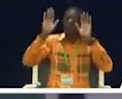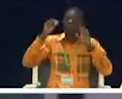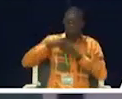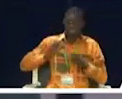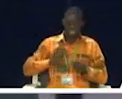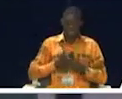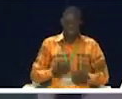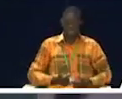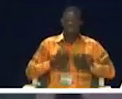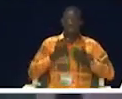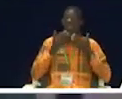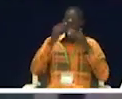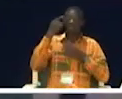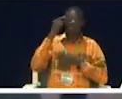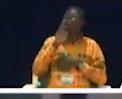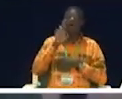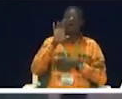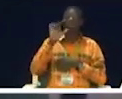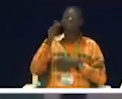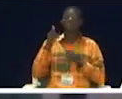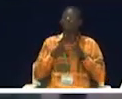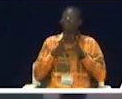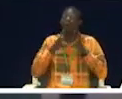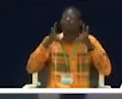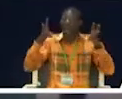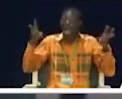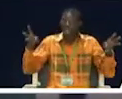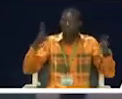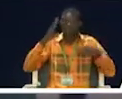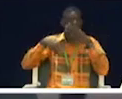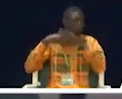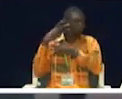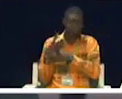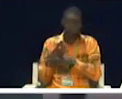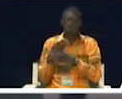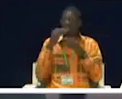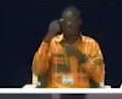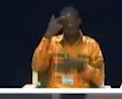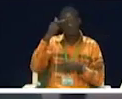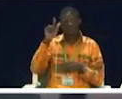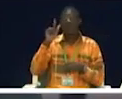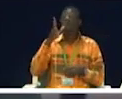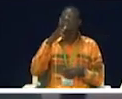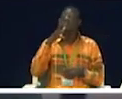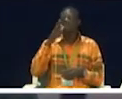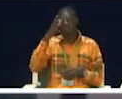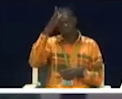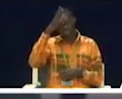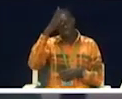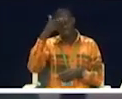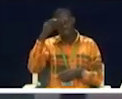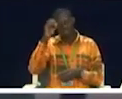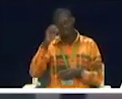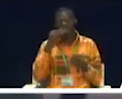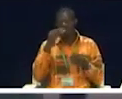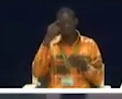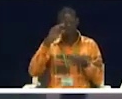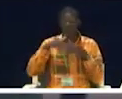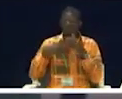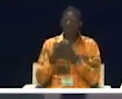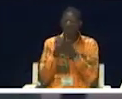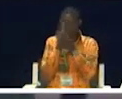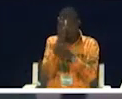you for RCCG Worldwide. Thank you for Daddy and Mommy Gio. Thank you for all our fathers in the